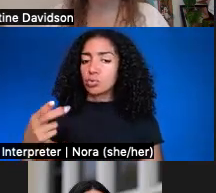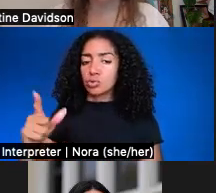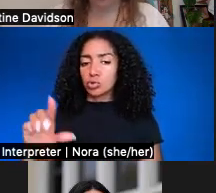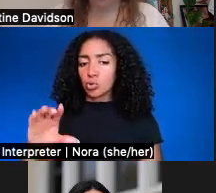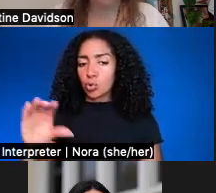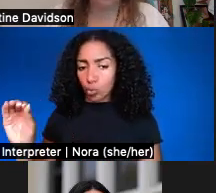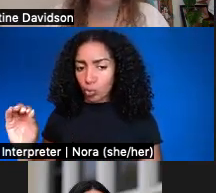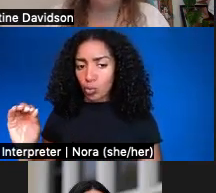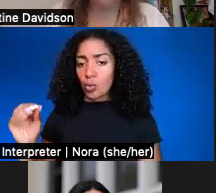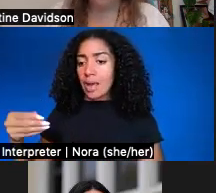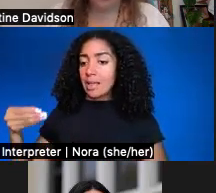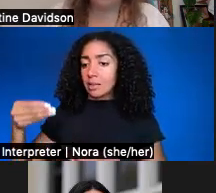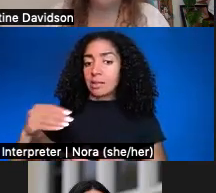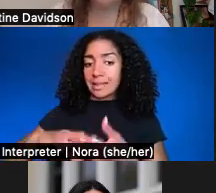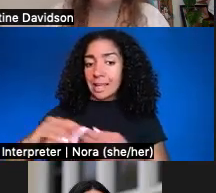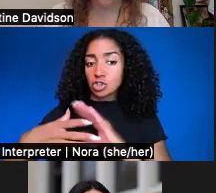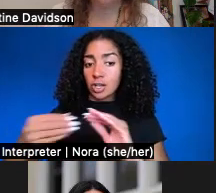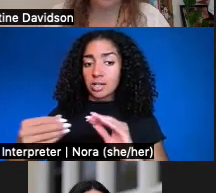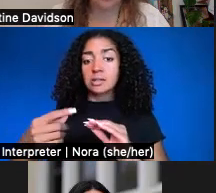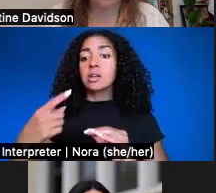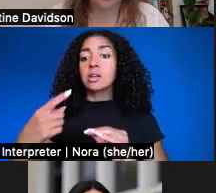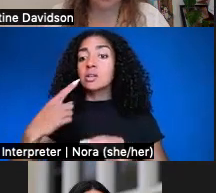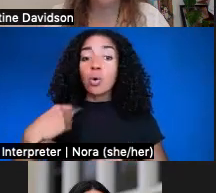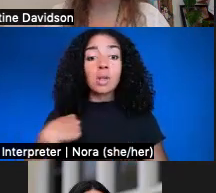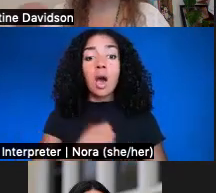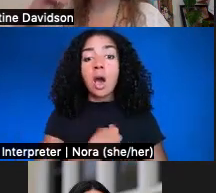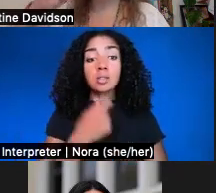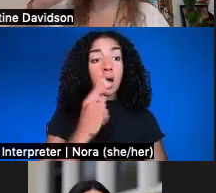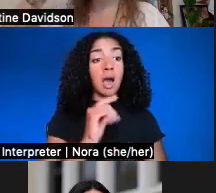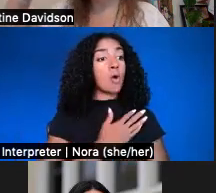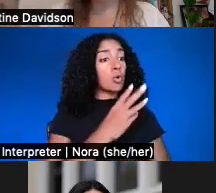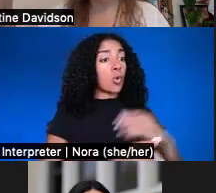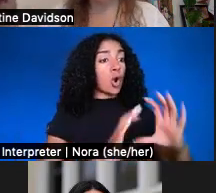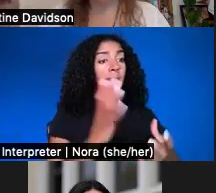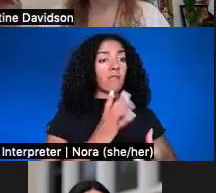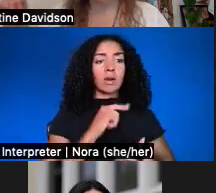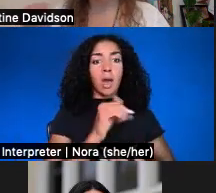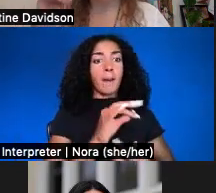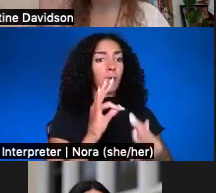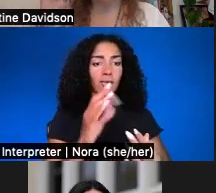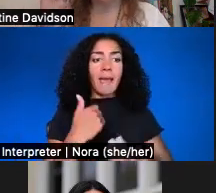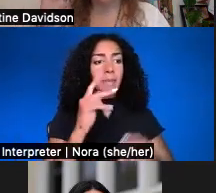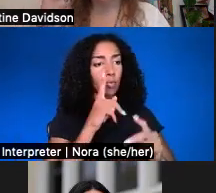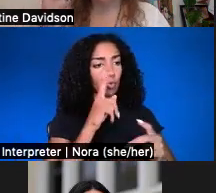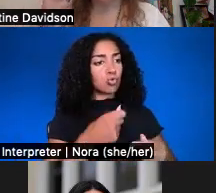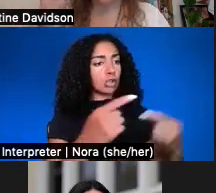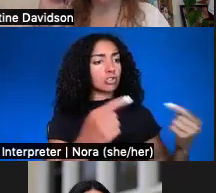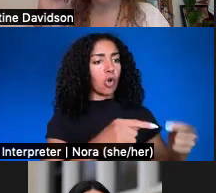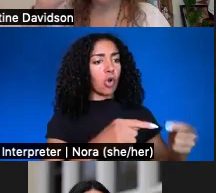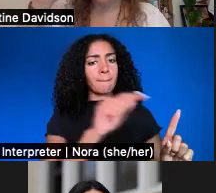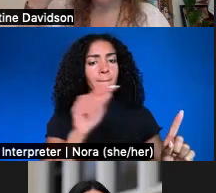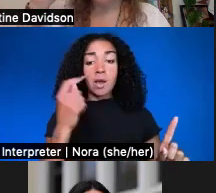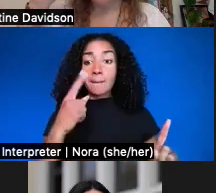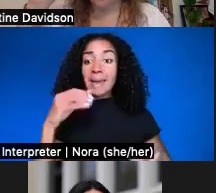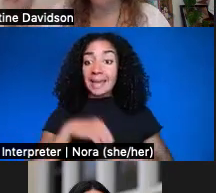who did things wrong way back in the day, pre-contact. But built into those legends and those stories was